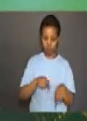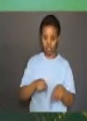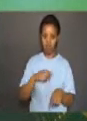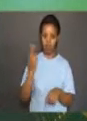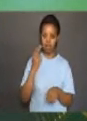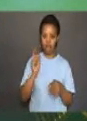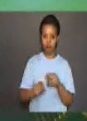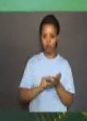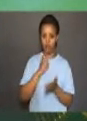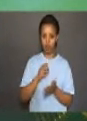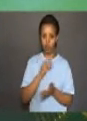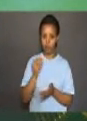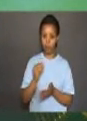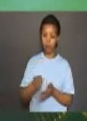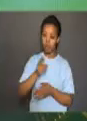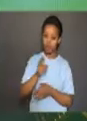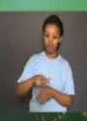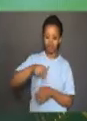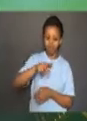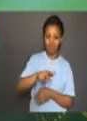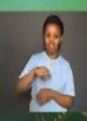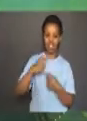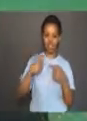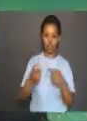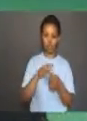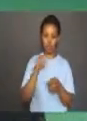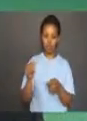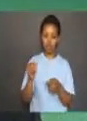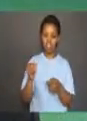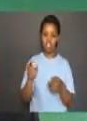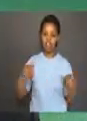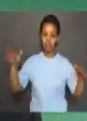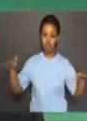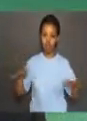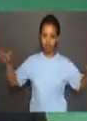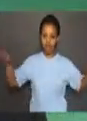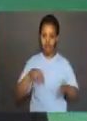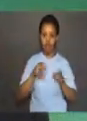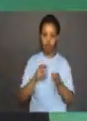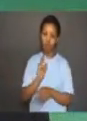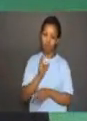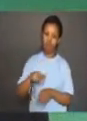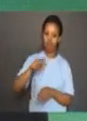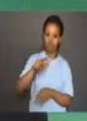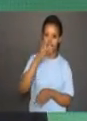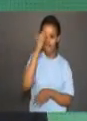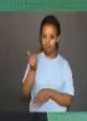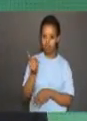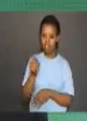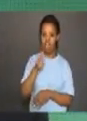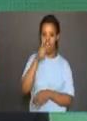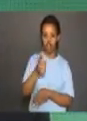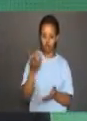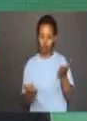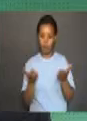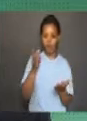neck balances their body when they are running. Let us move on to the next part